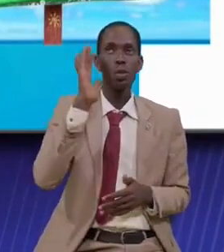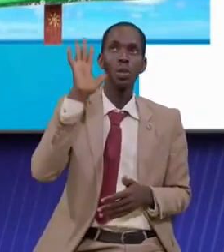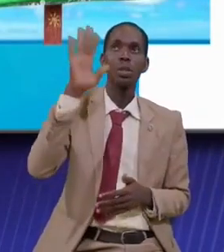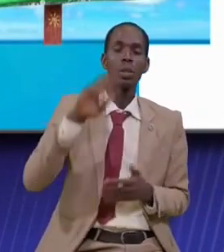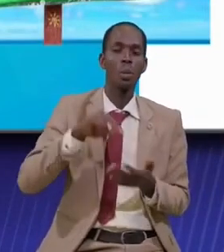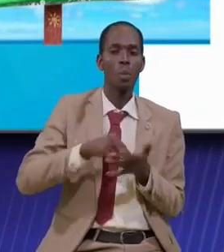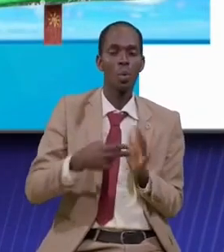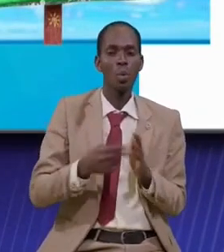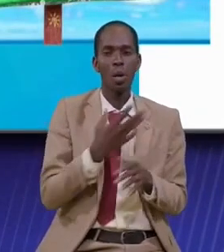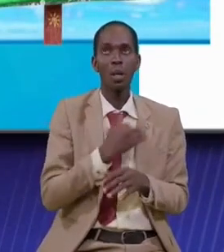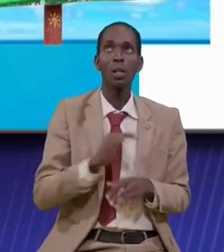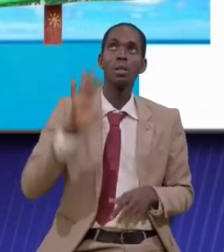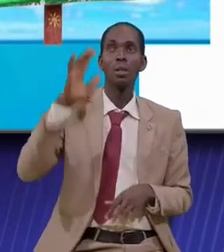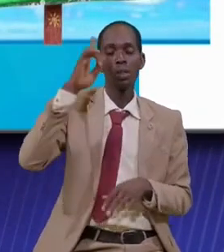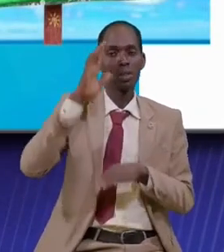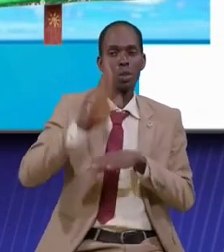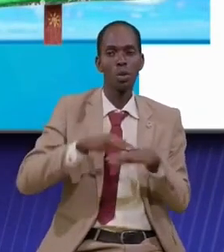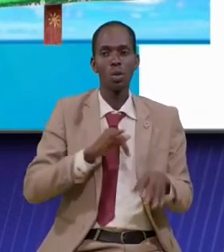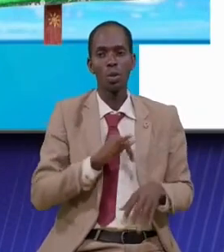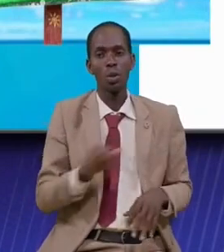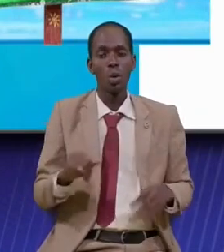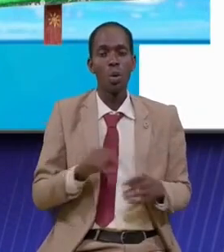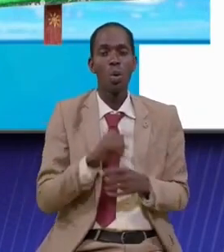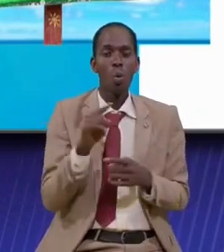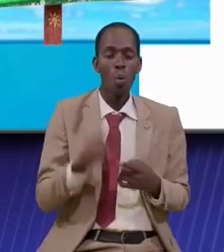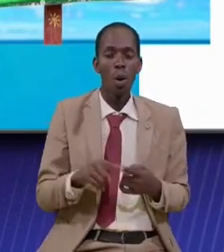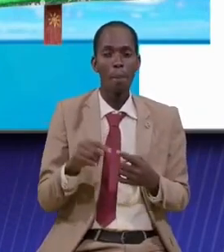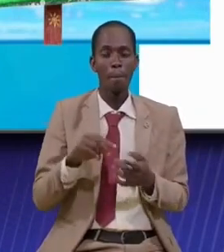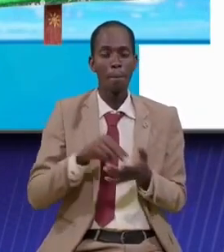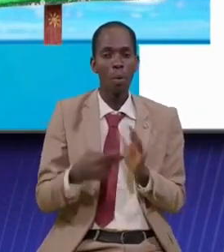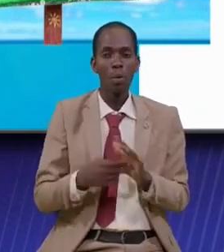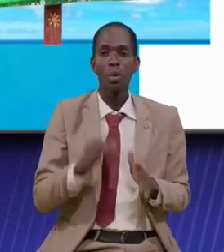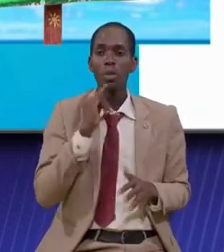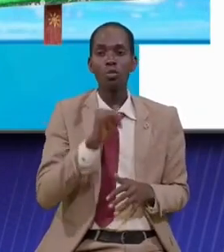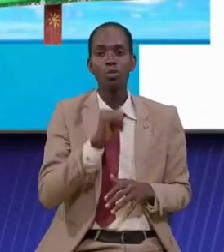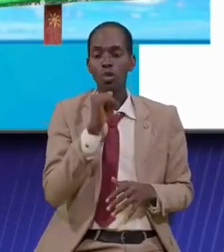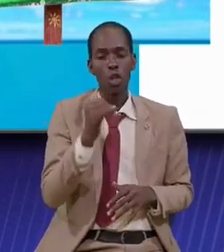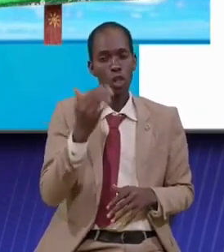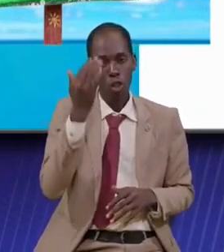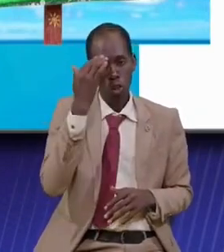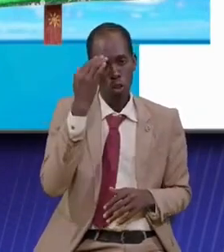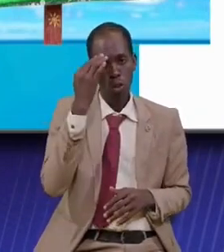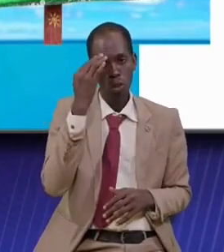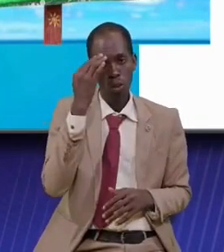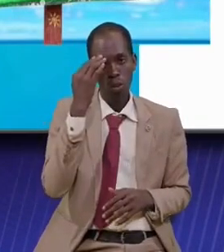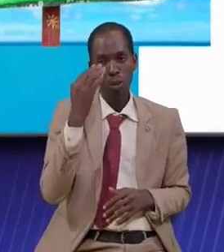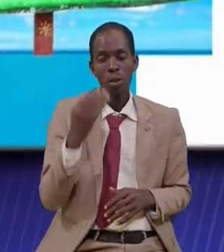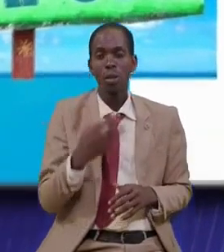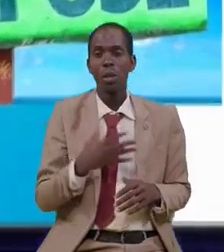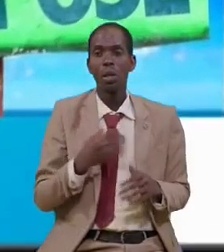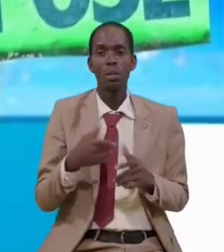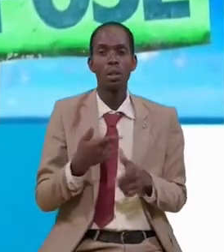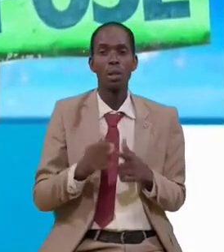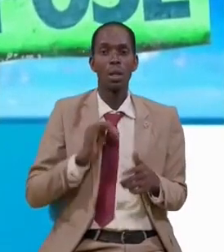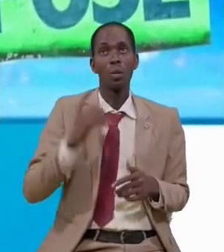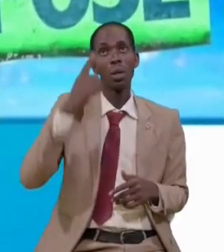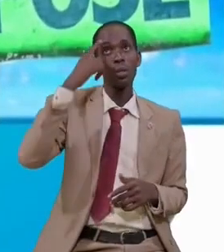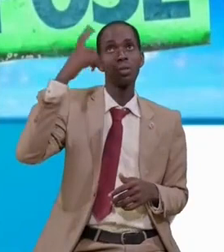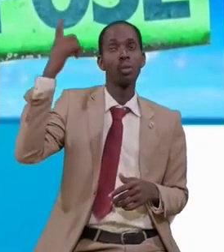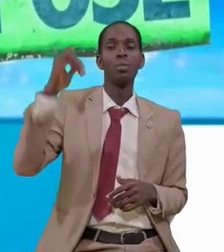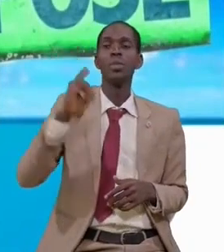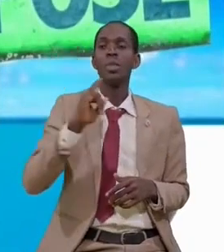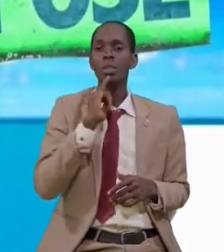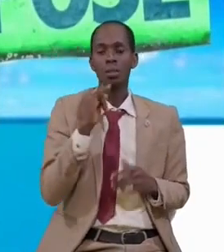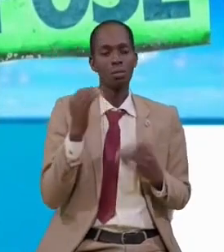said, when purpose is not known, abuse is inevitable. When you have the